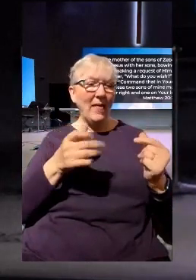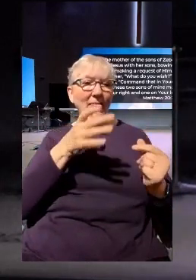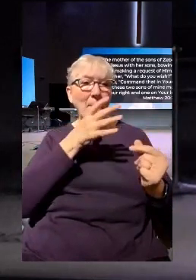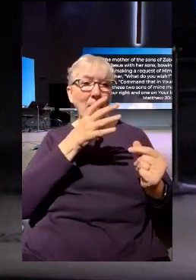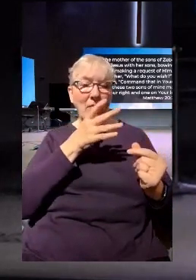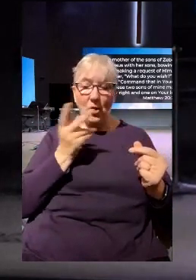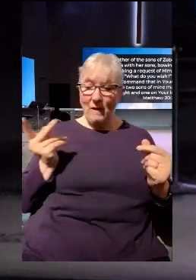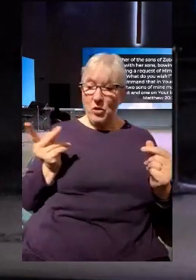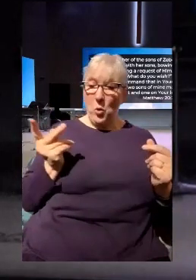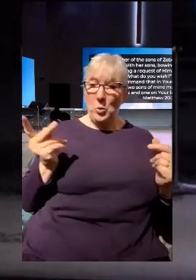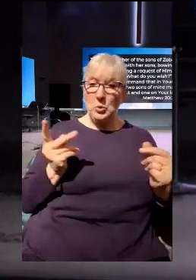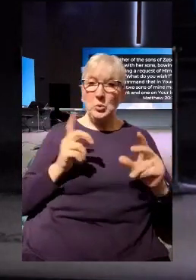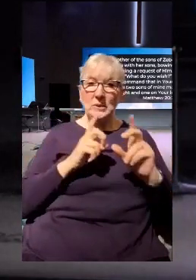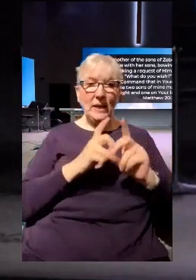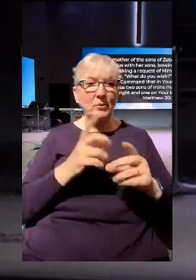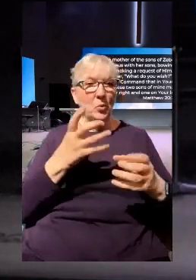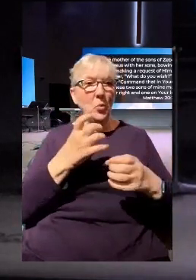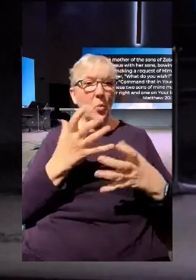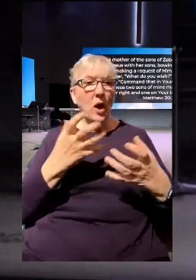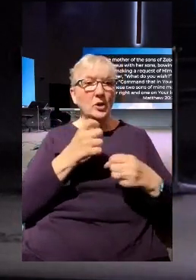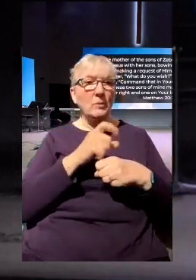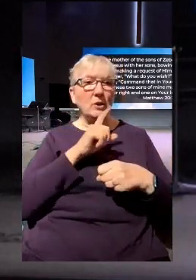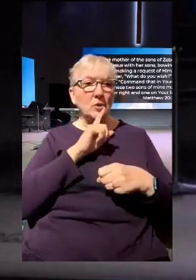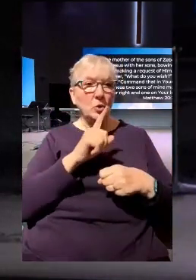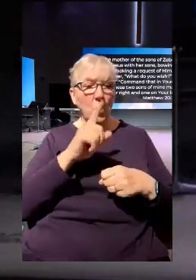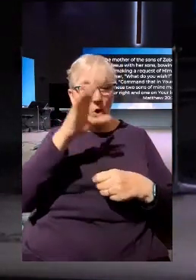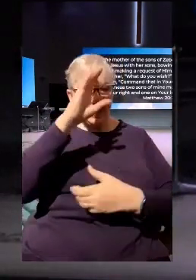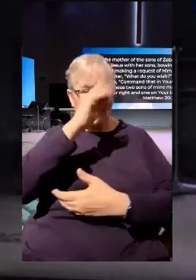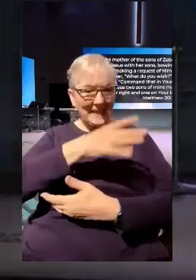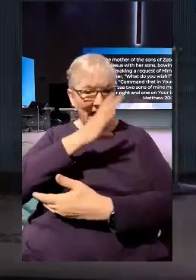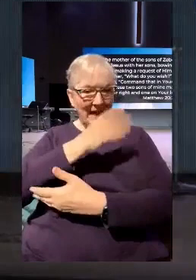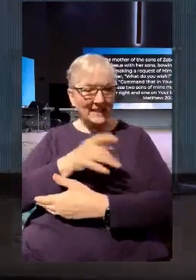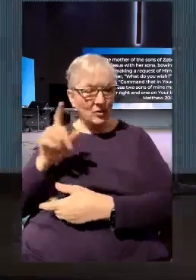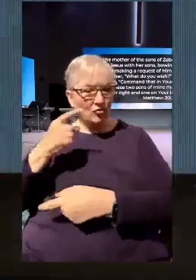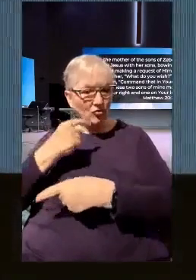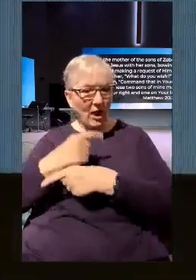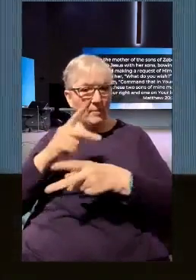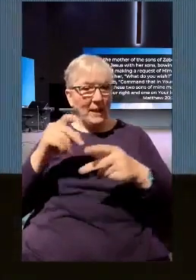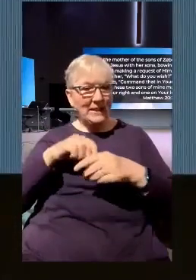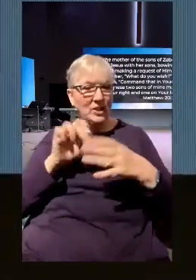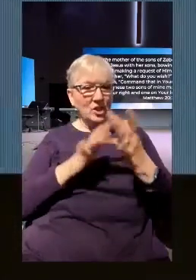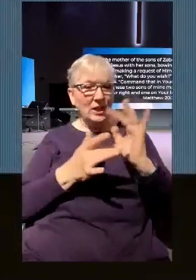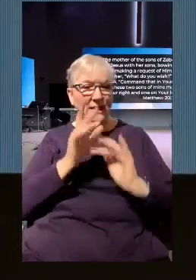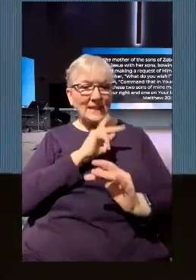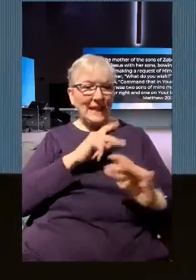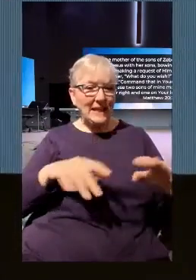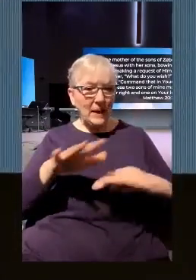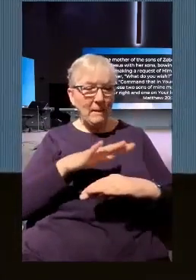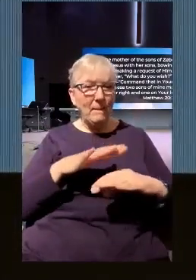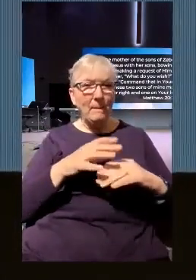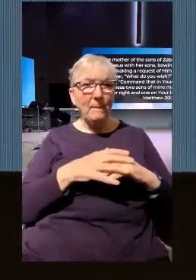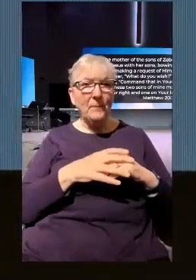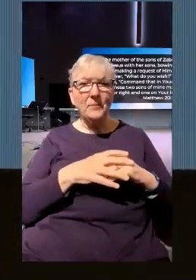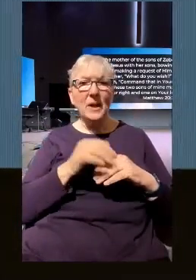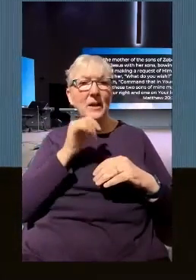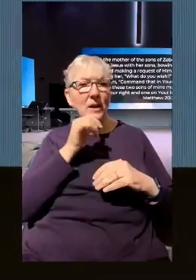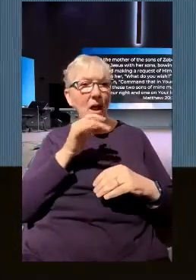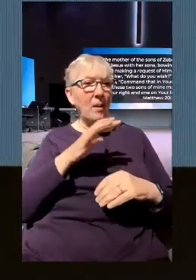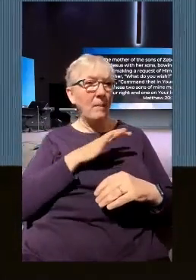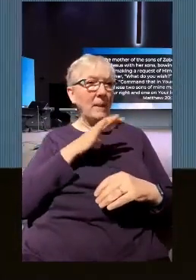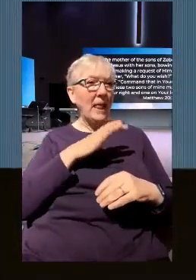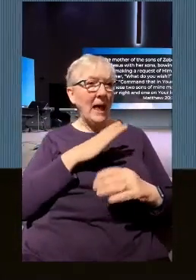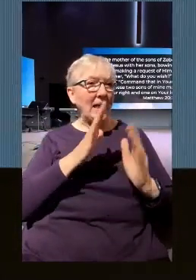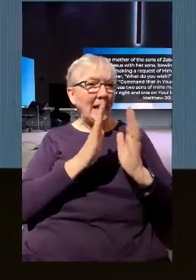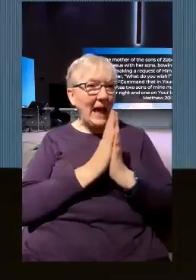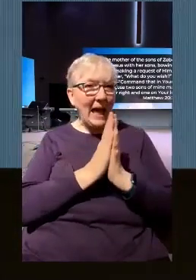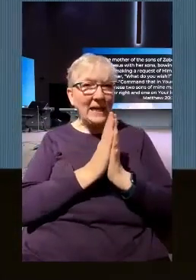wants to ensure her son's rightful place in Jesus' kingdom. And she doesn't really politely ask about the possibility. It